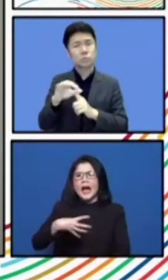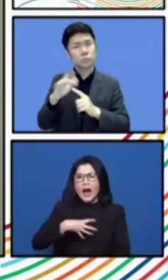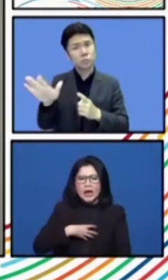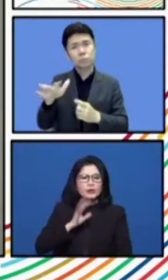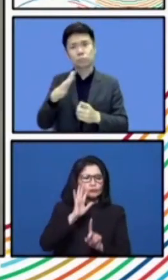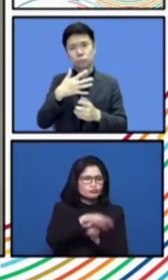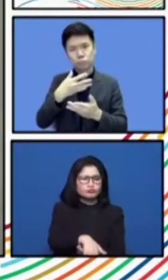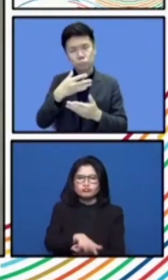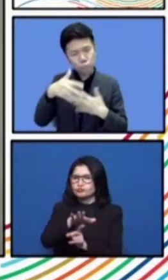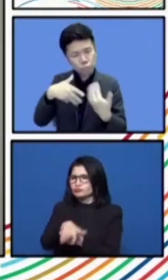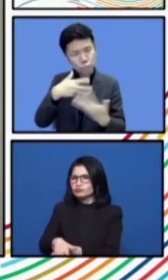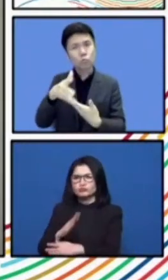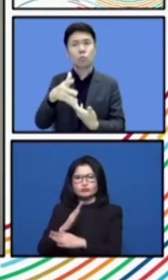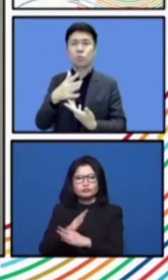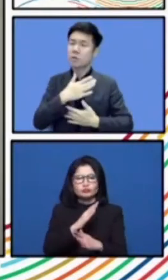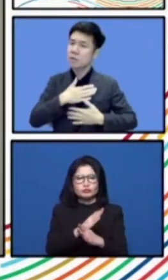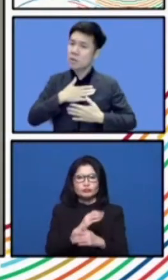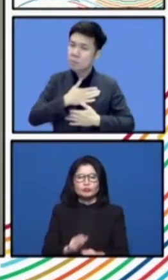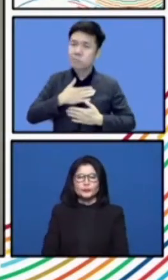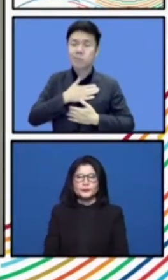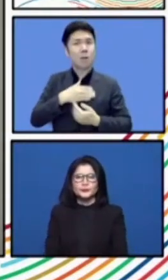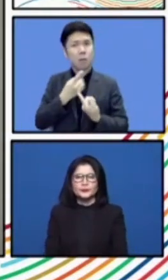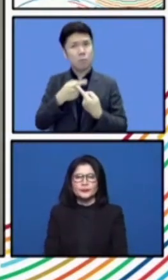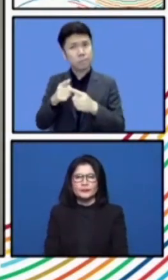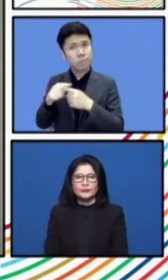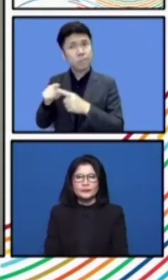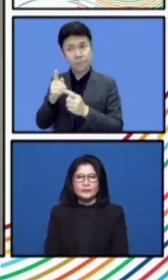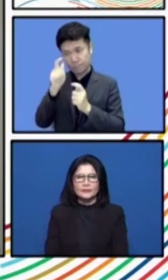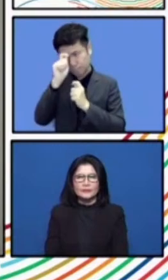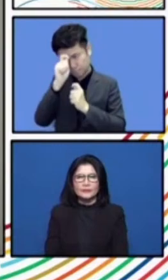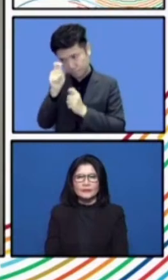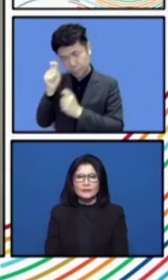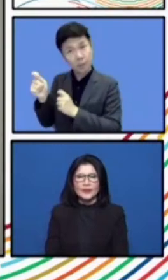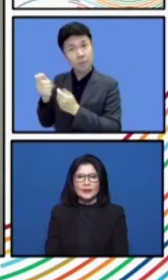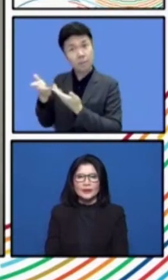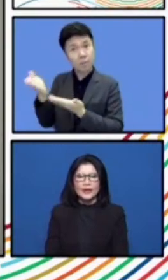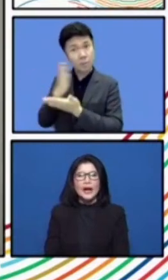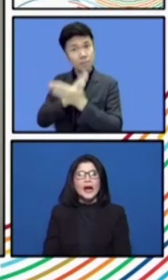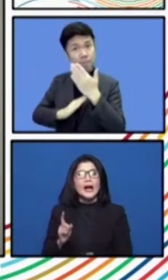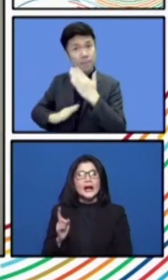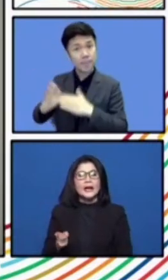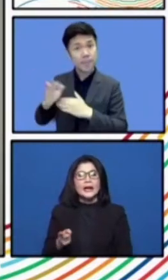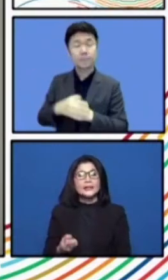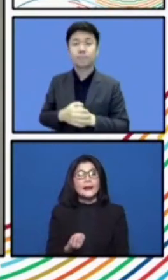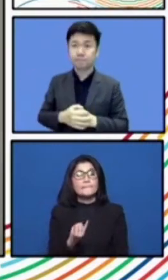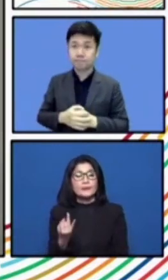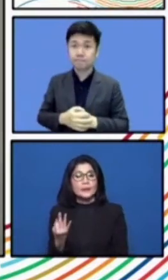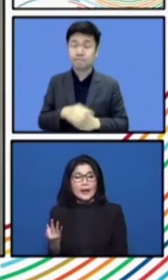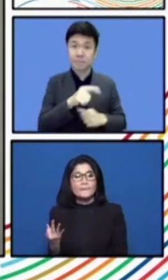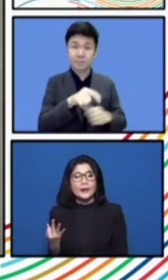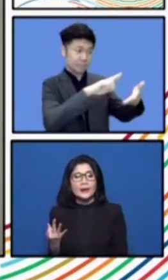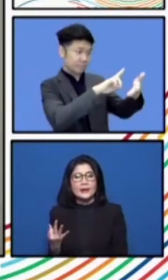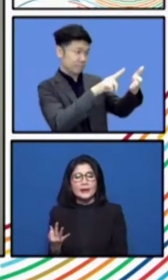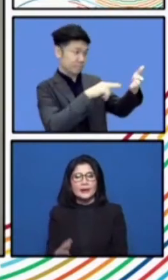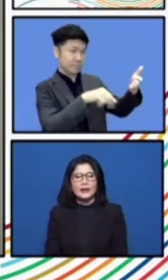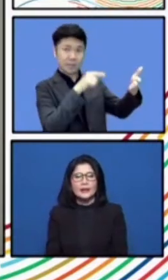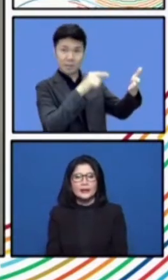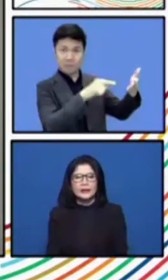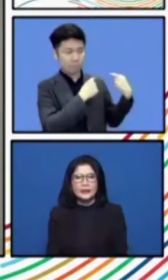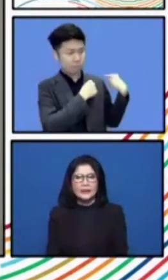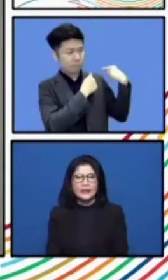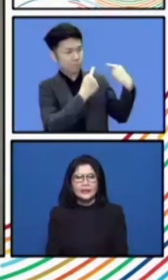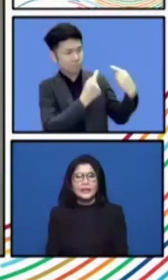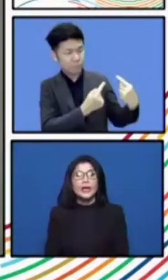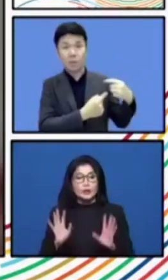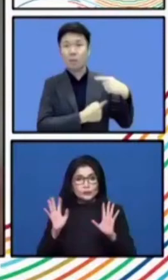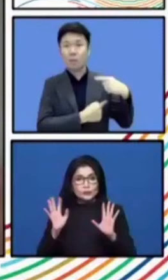and I mentioned that because um you know for the for the defense of well the cipd is only sort of 15 or 16 years old I